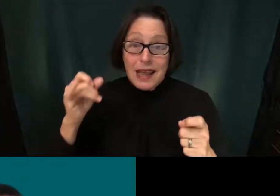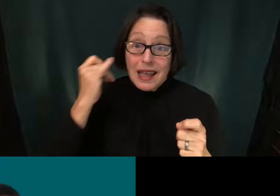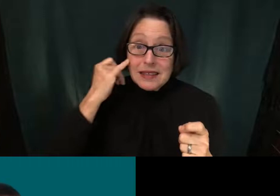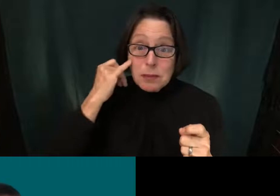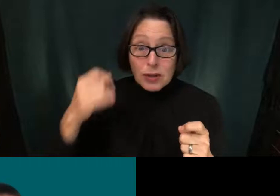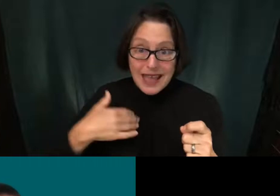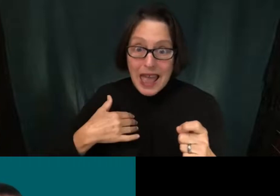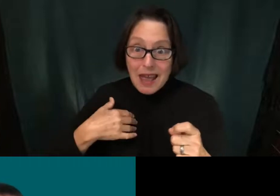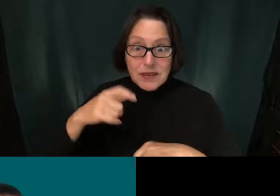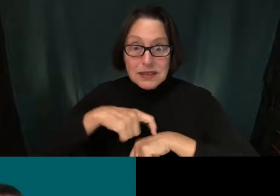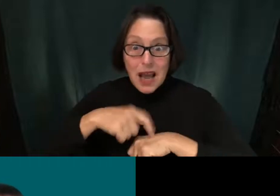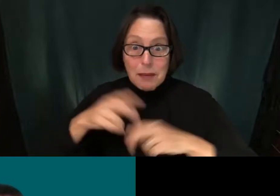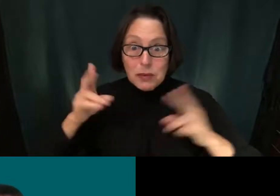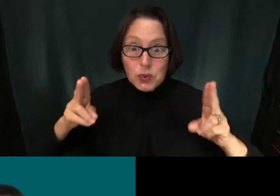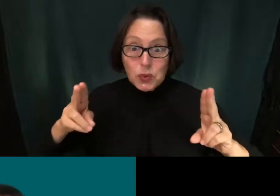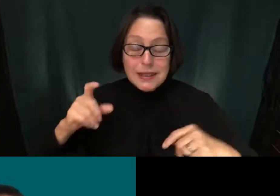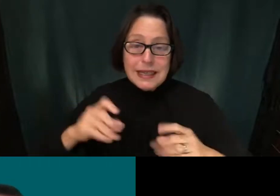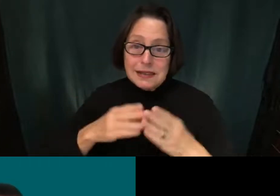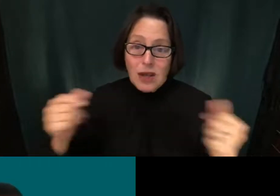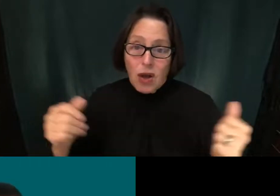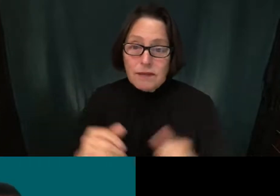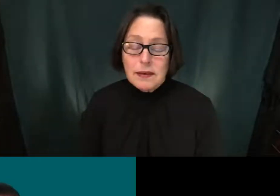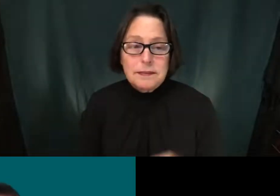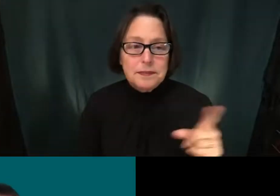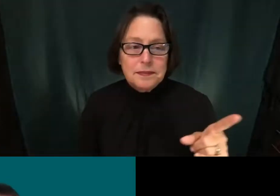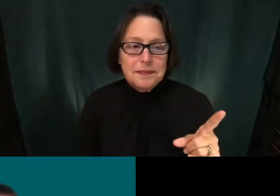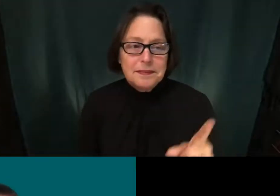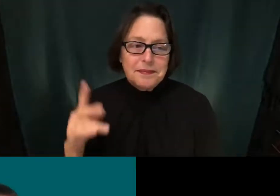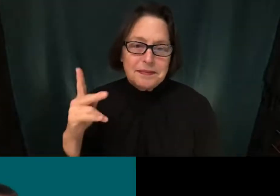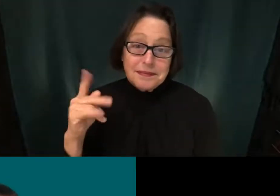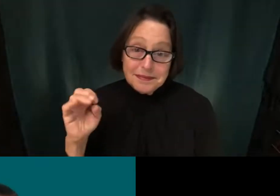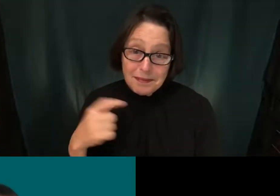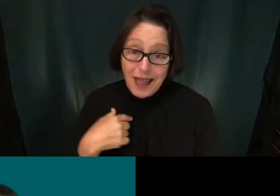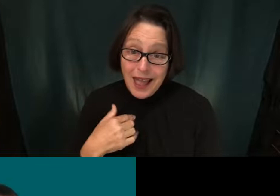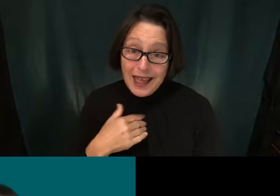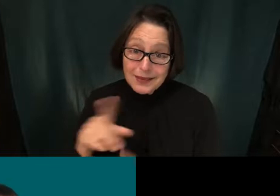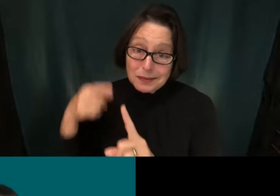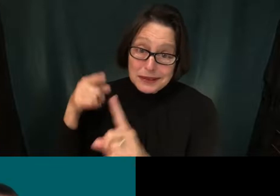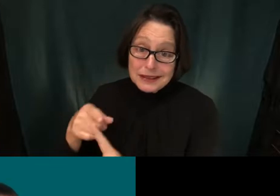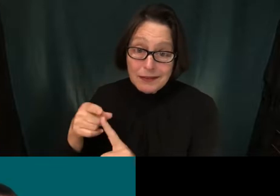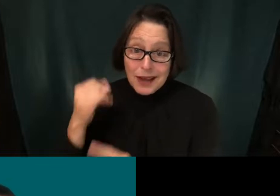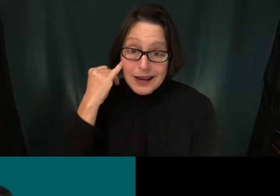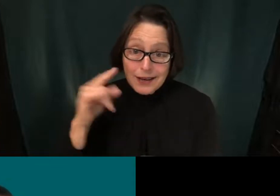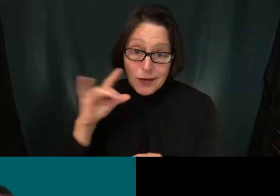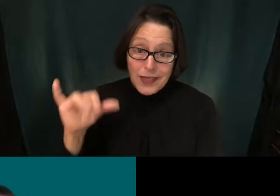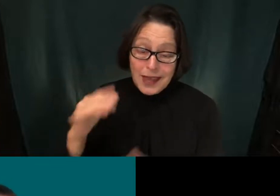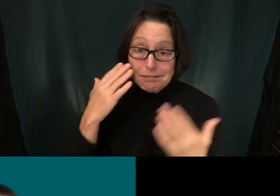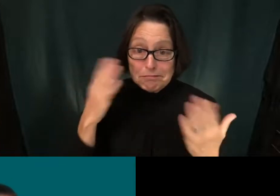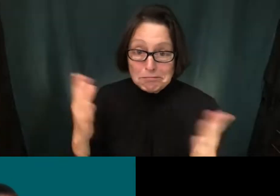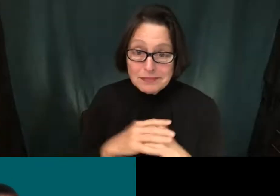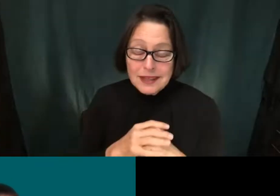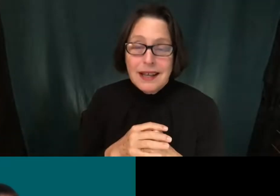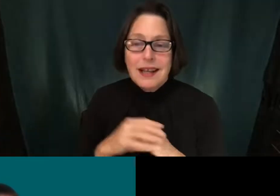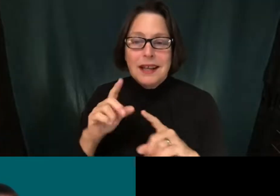solution? Oh, I mean, I don't know if I have any specific tips on that one, but I think it's